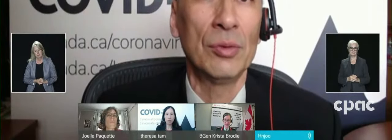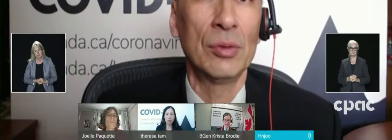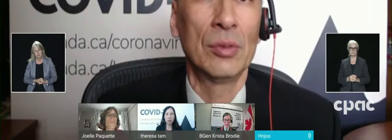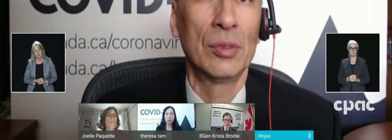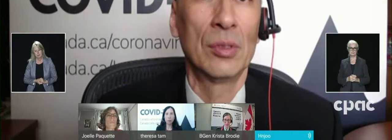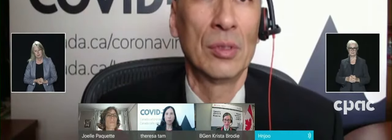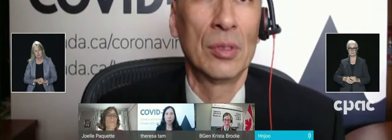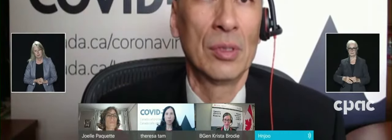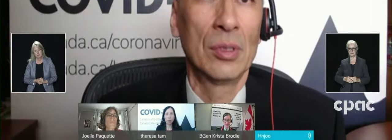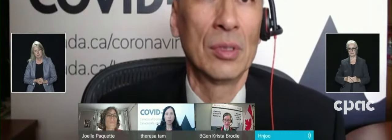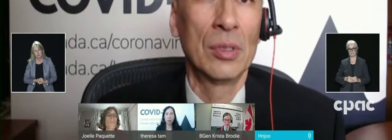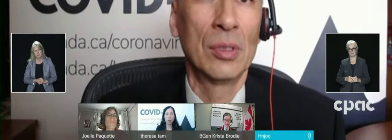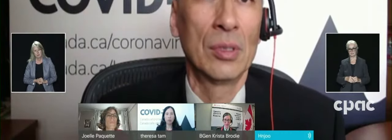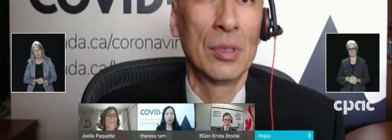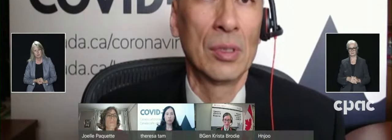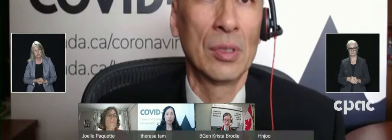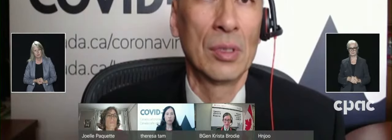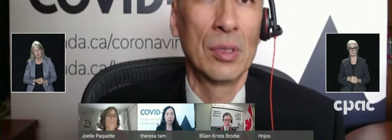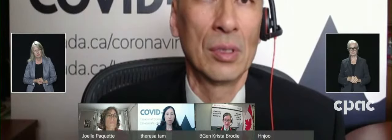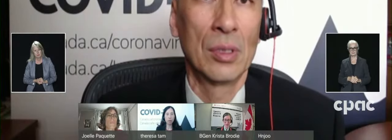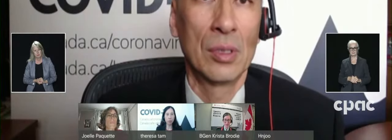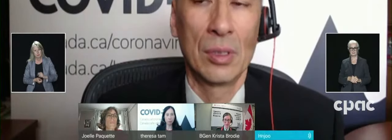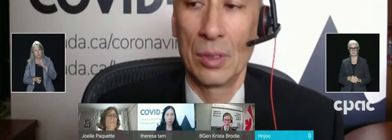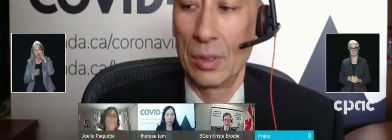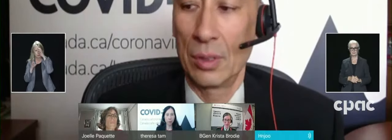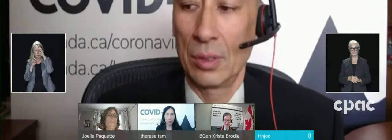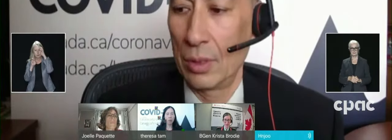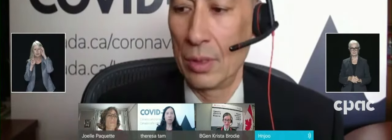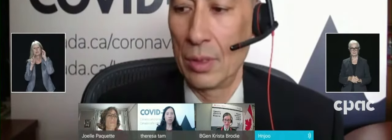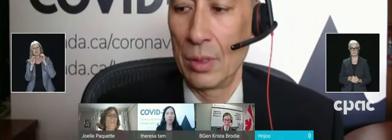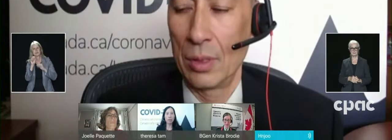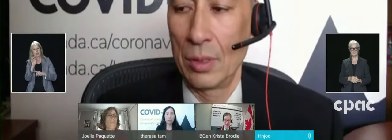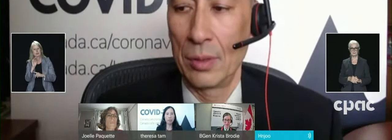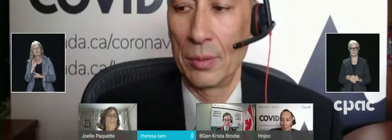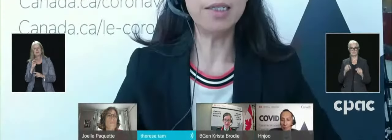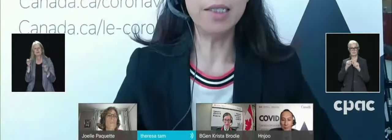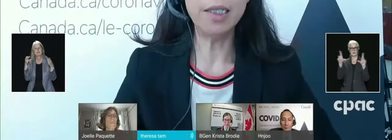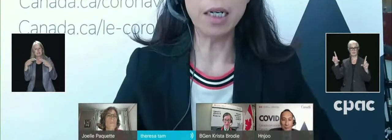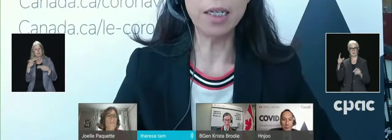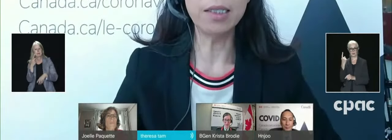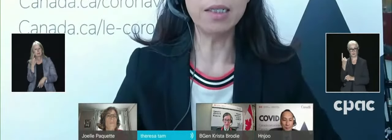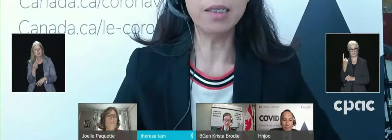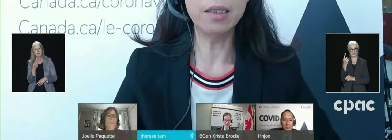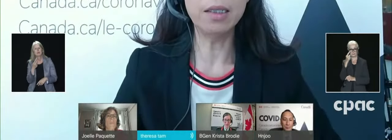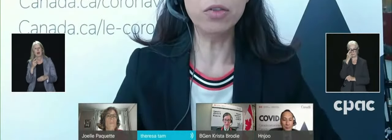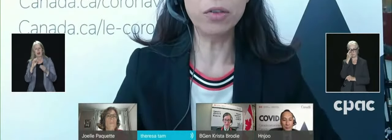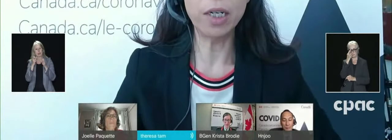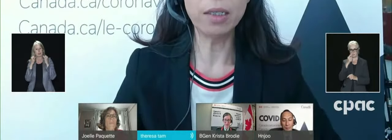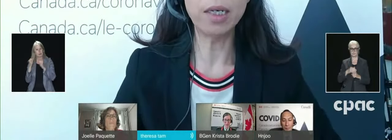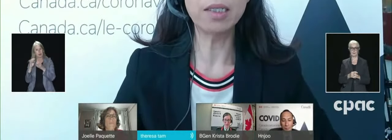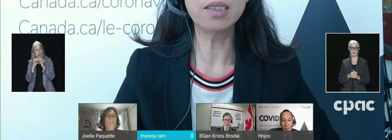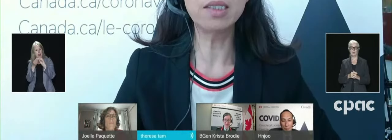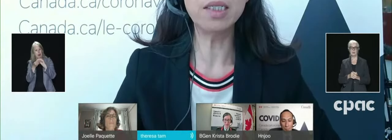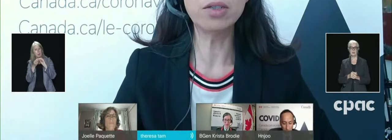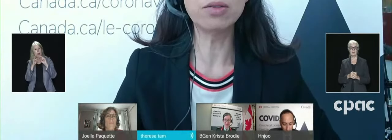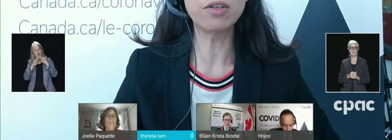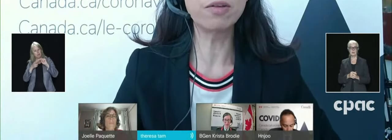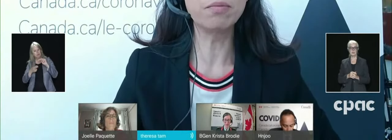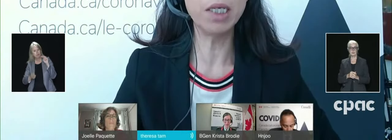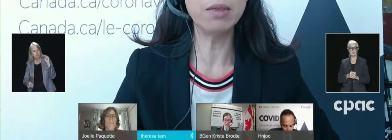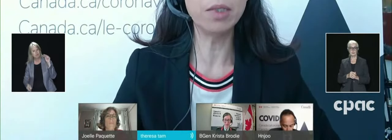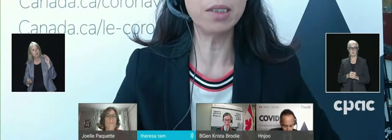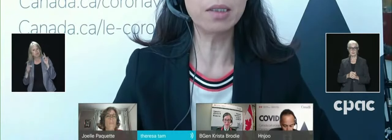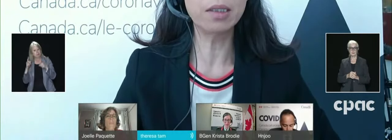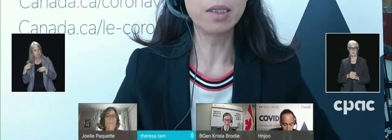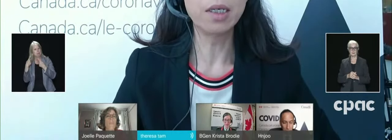You're mute. So slide 1. The strong and steady declines in disease trends has continued